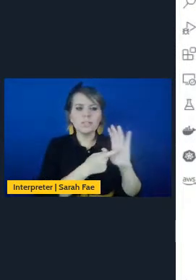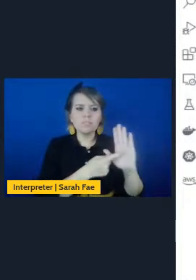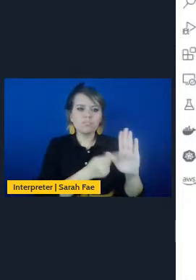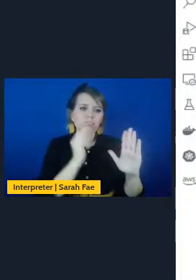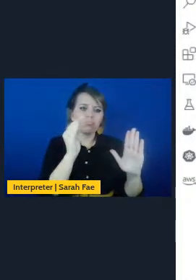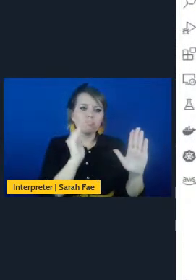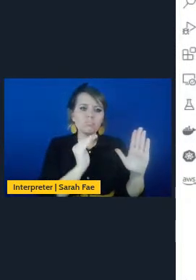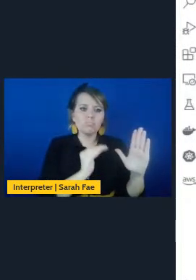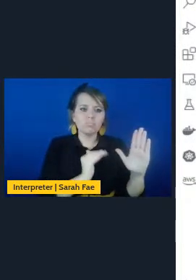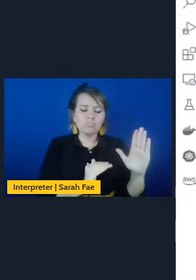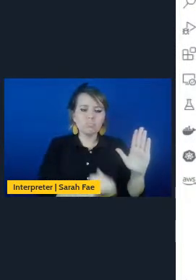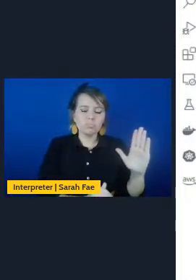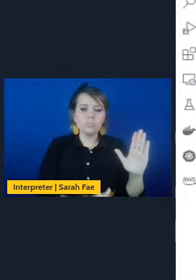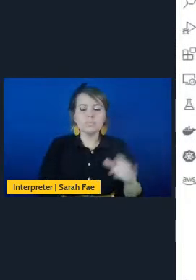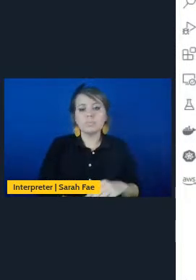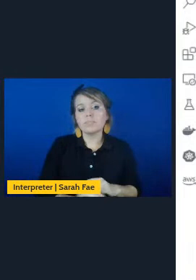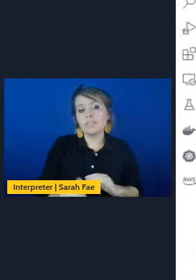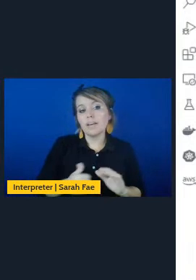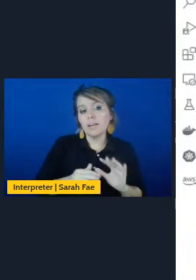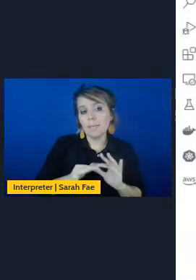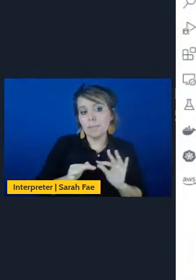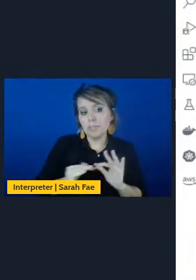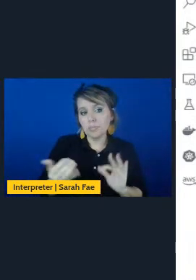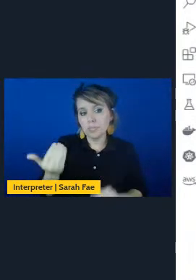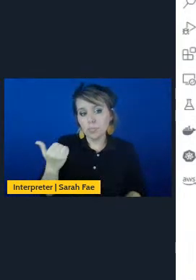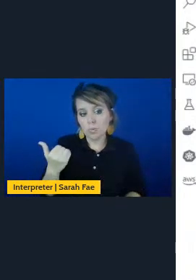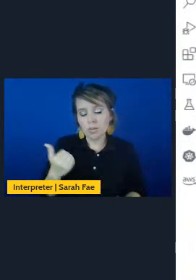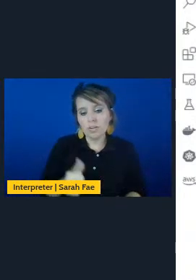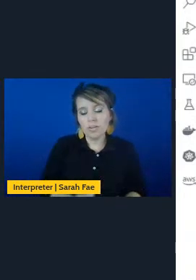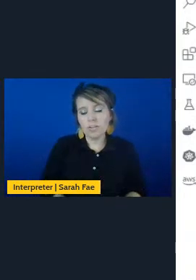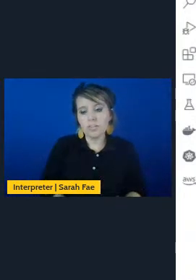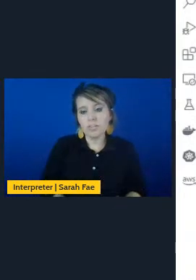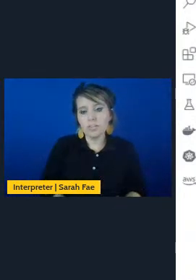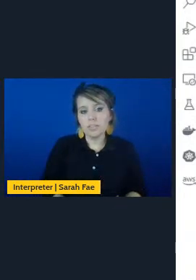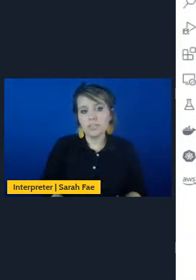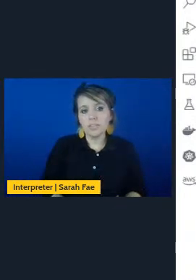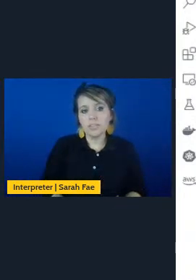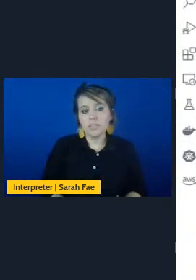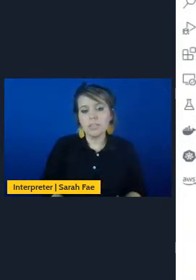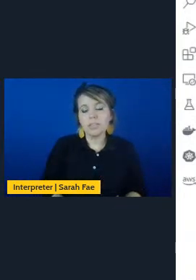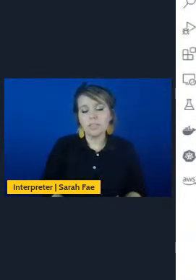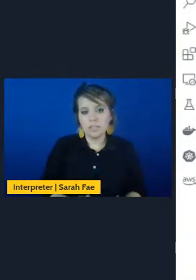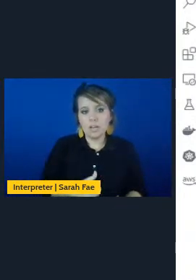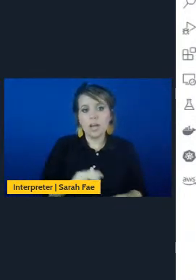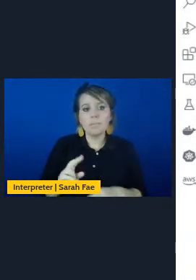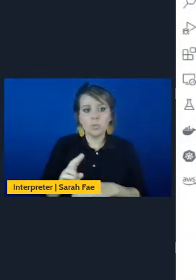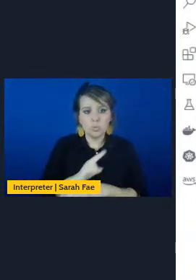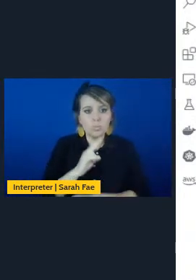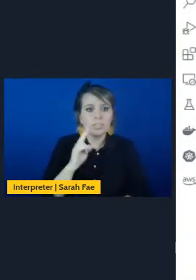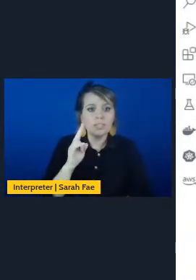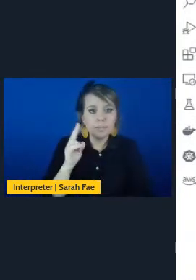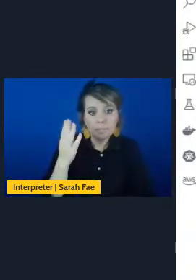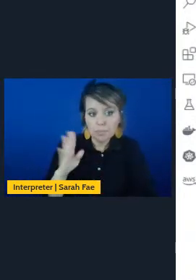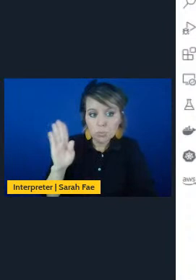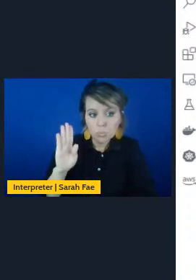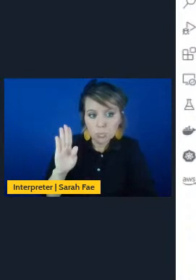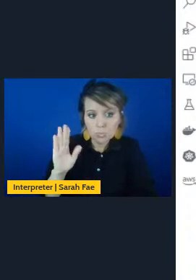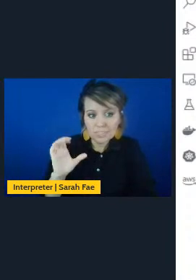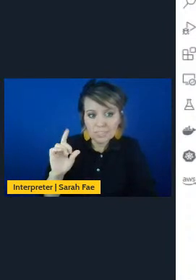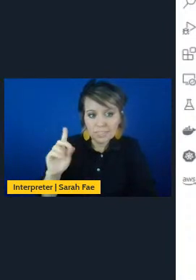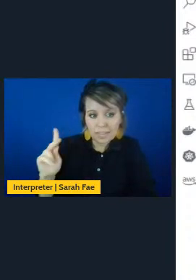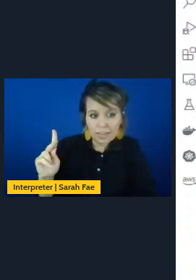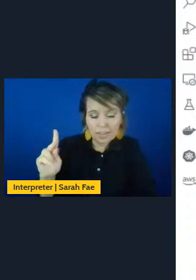walk you through the code here. And like I mentioned before, I'm using both AWS CDK as well as the